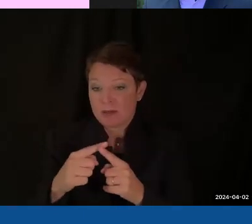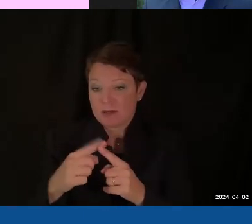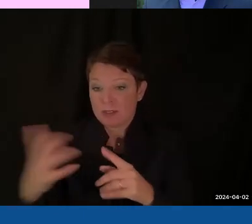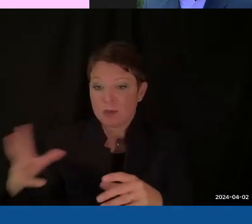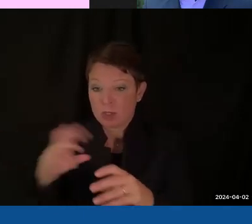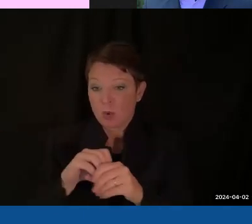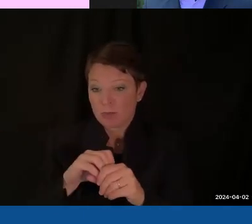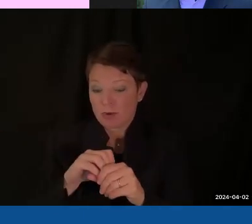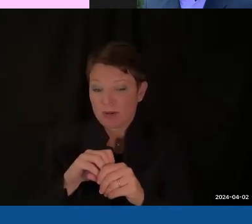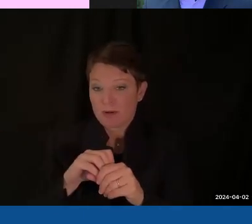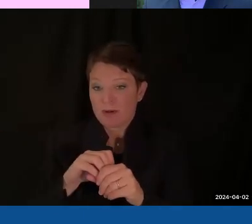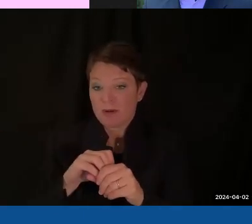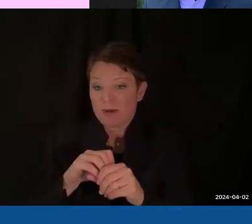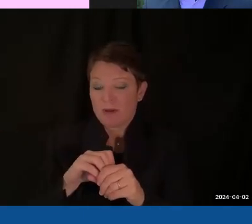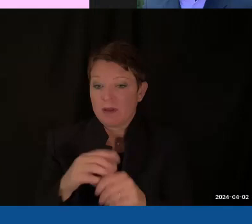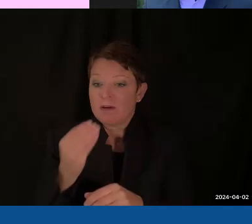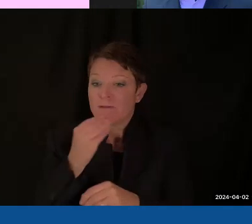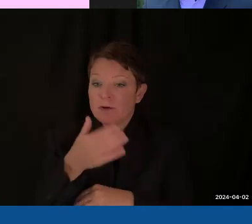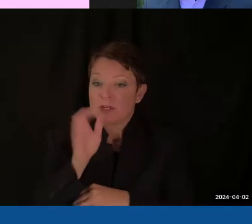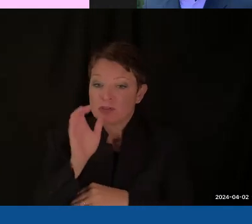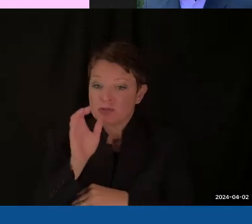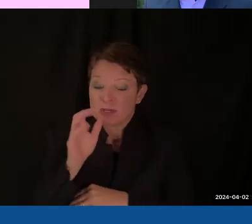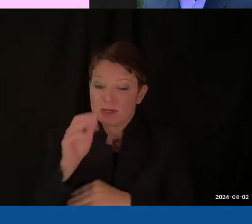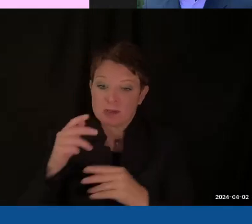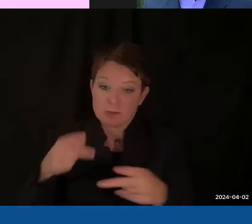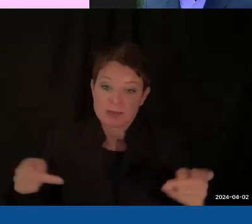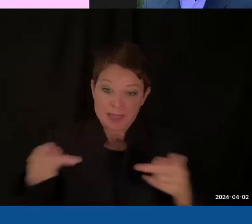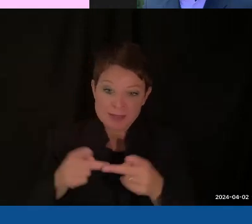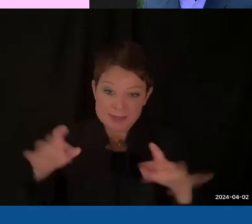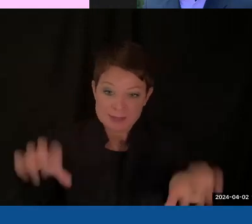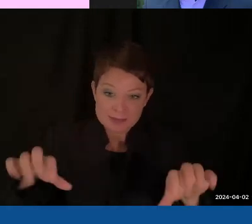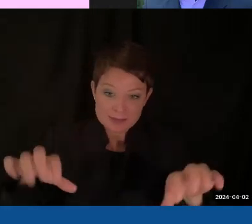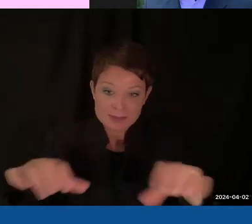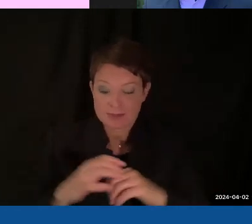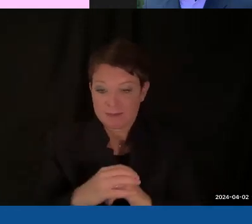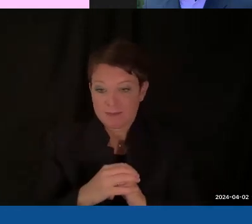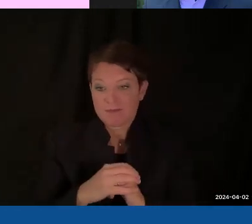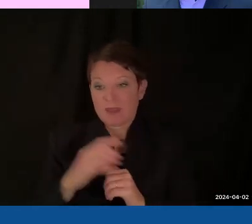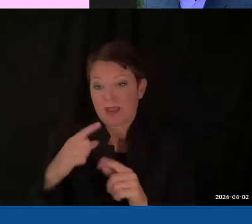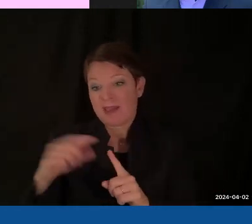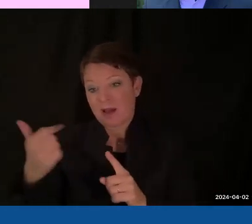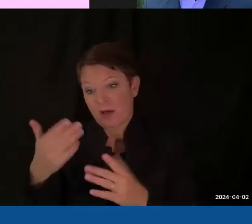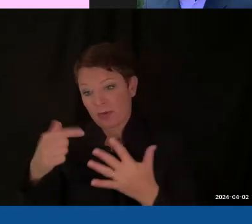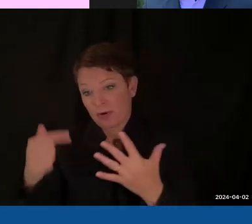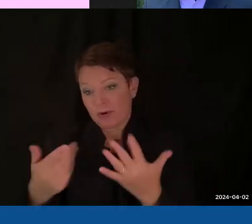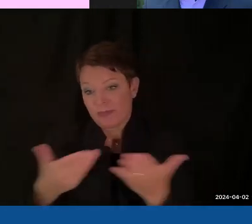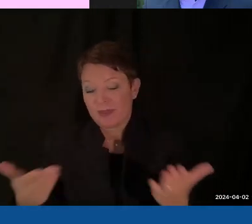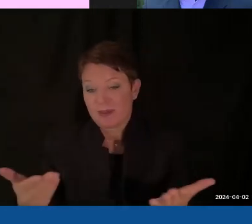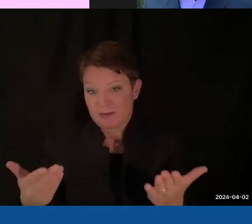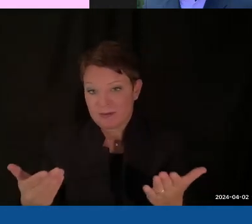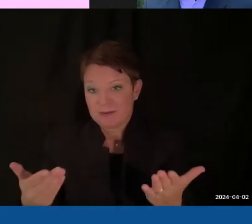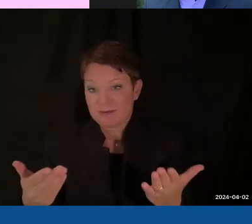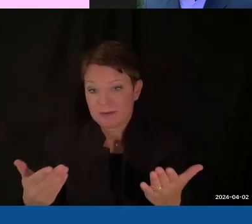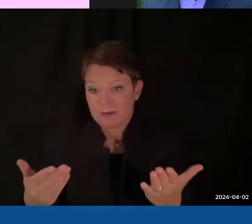incorporating food and beverage facilities and other things where